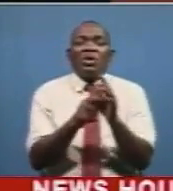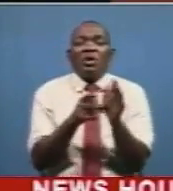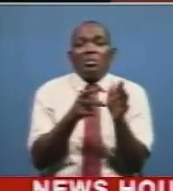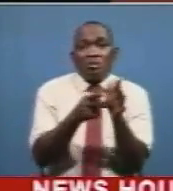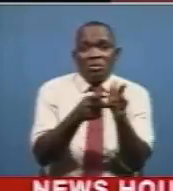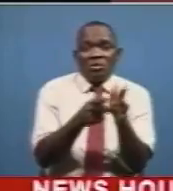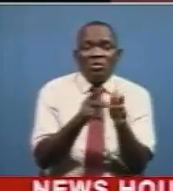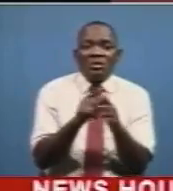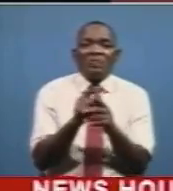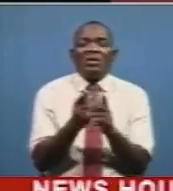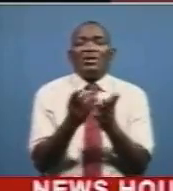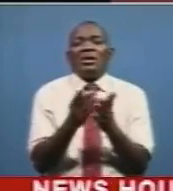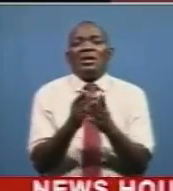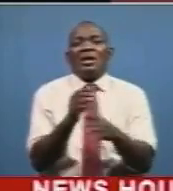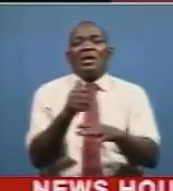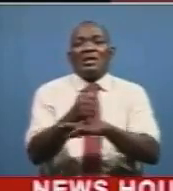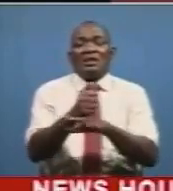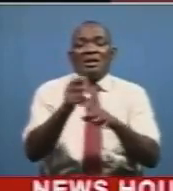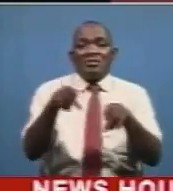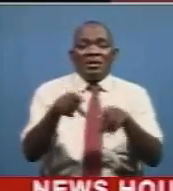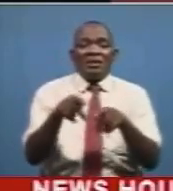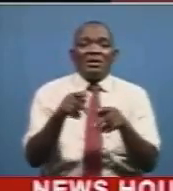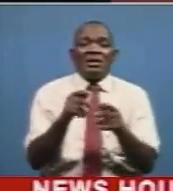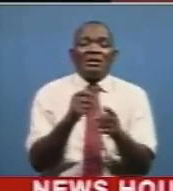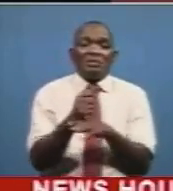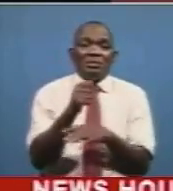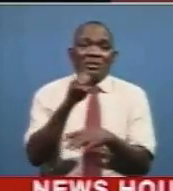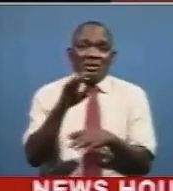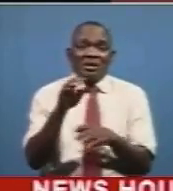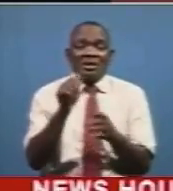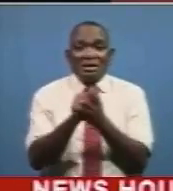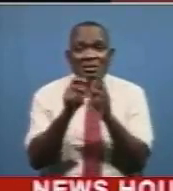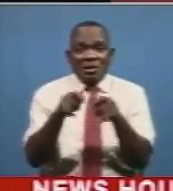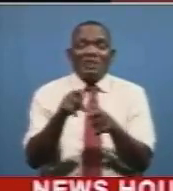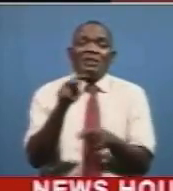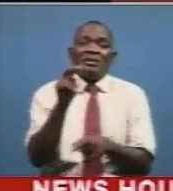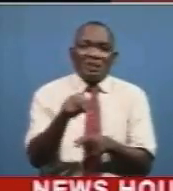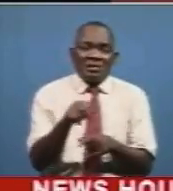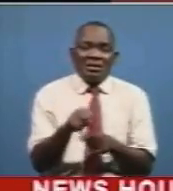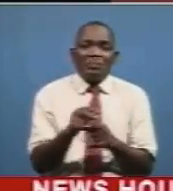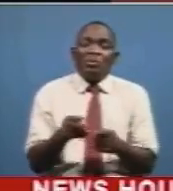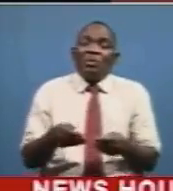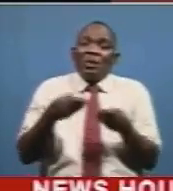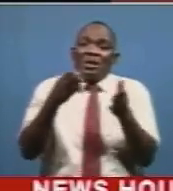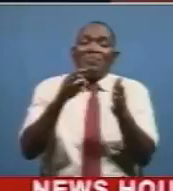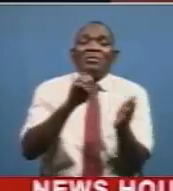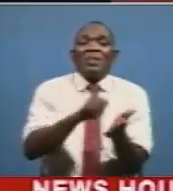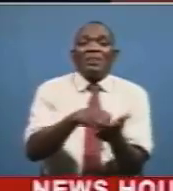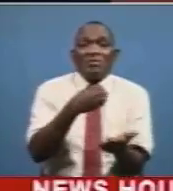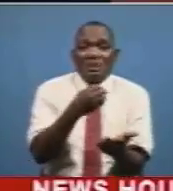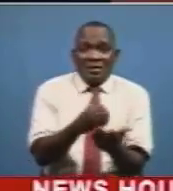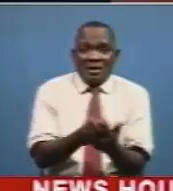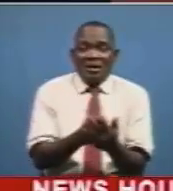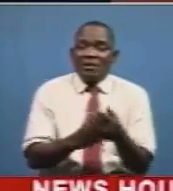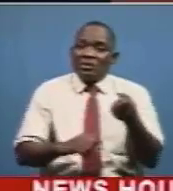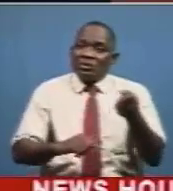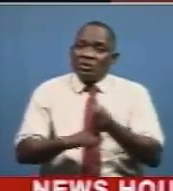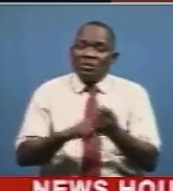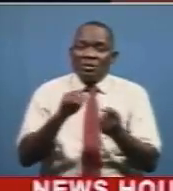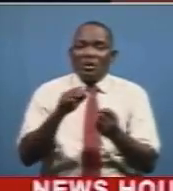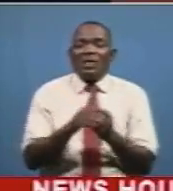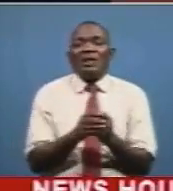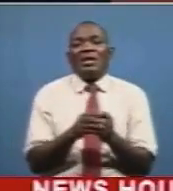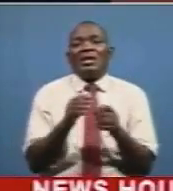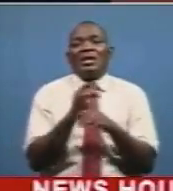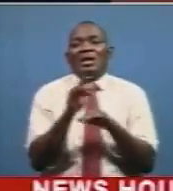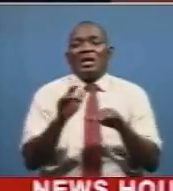and persuasion on the first respondent, and that the petitioner needs to provide evidence to back their claims of the